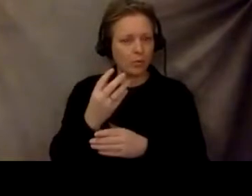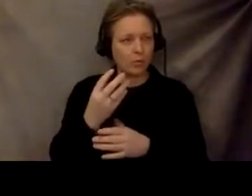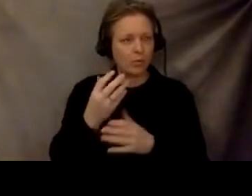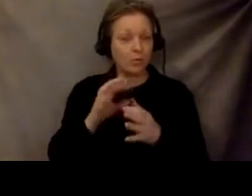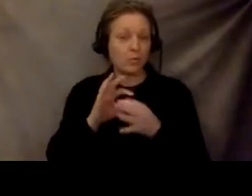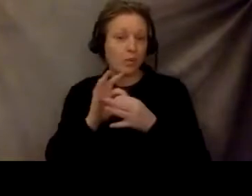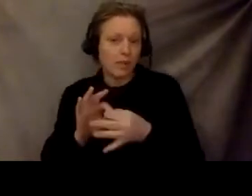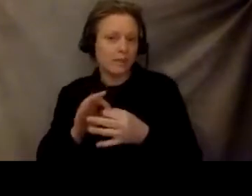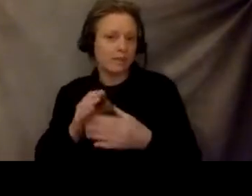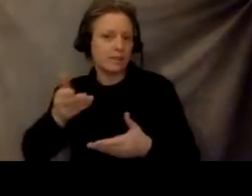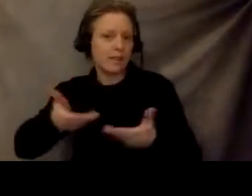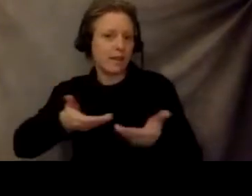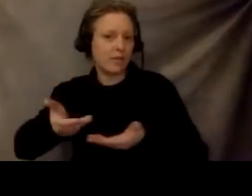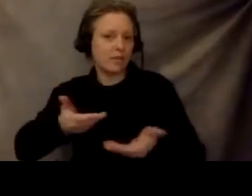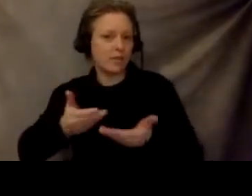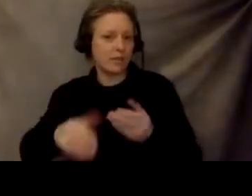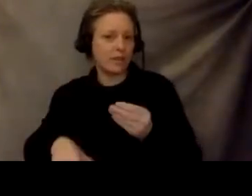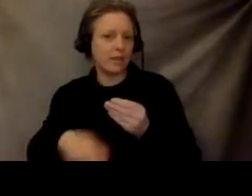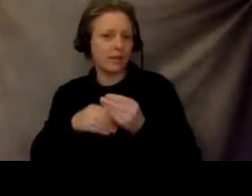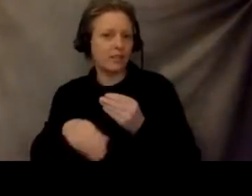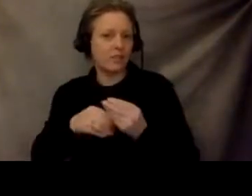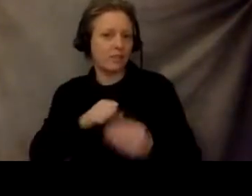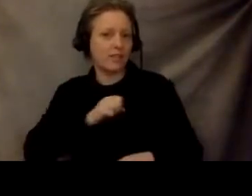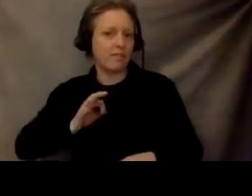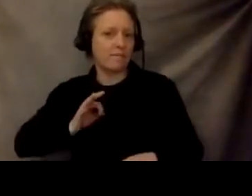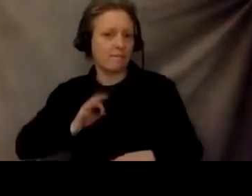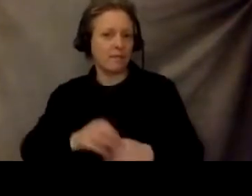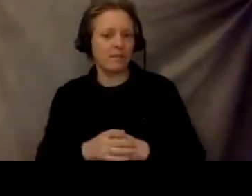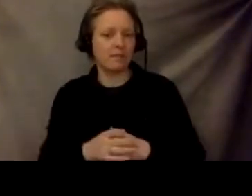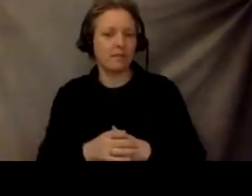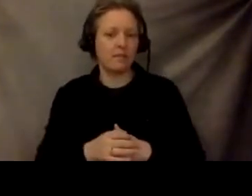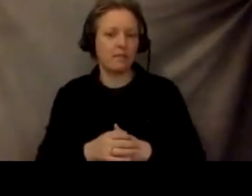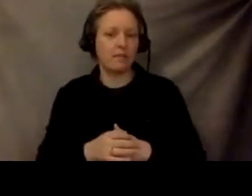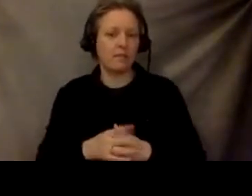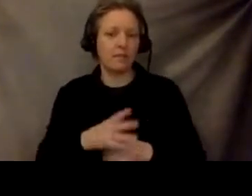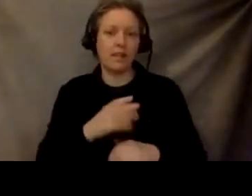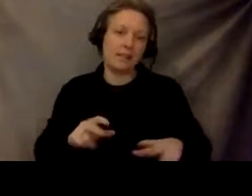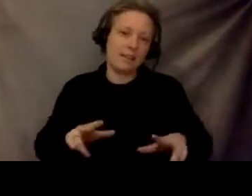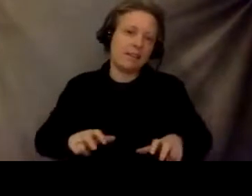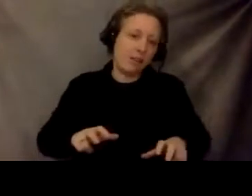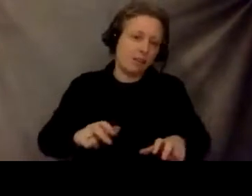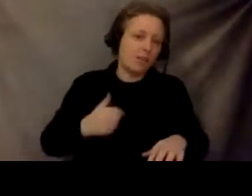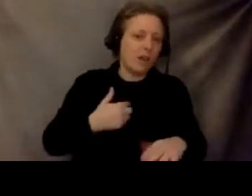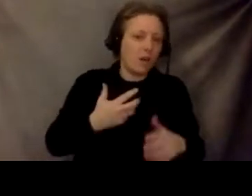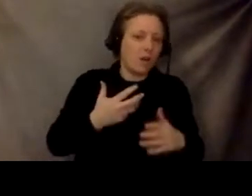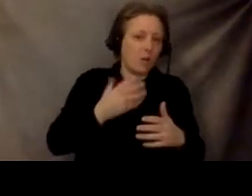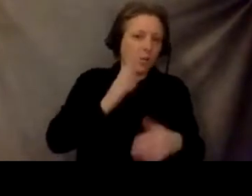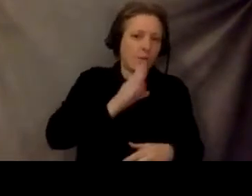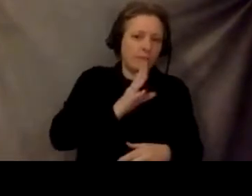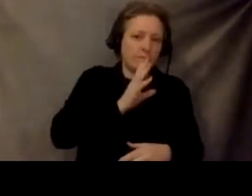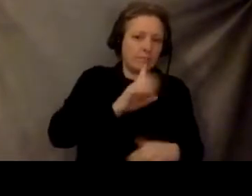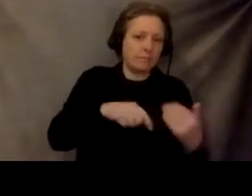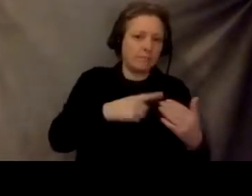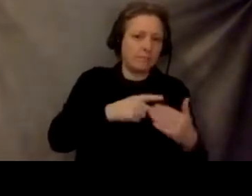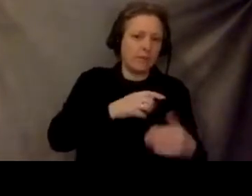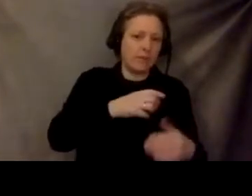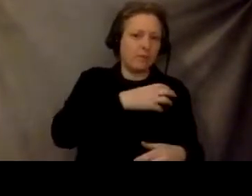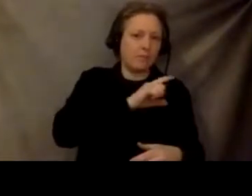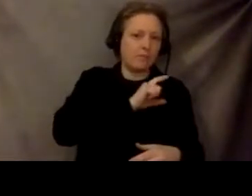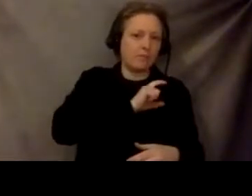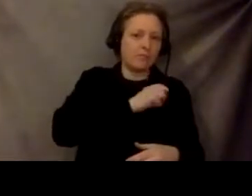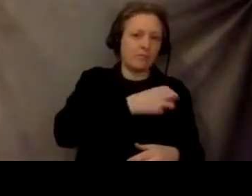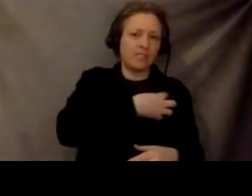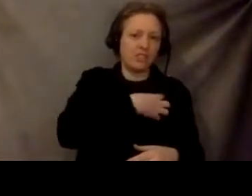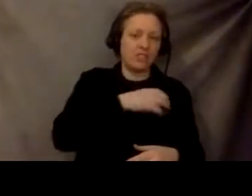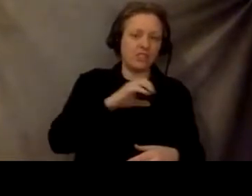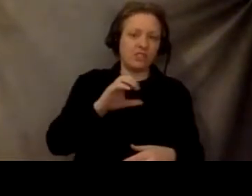staff? And selfishly, I'll speak for the sheriff's office, but just in general around the county,